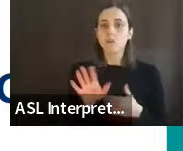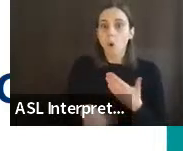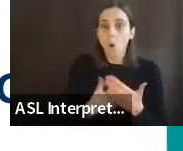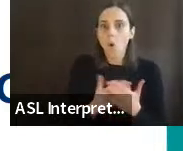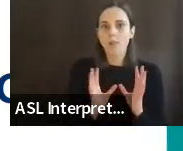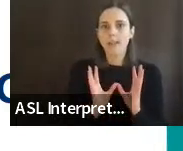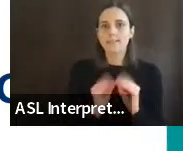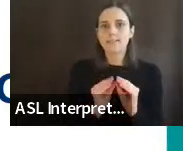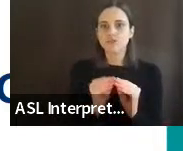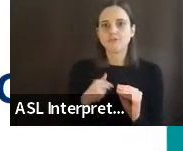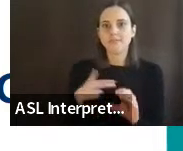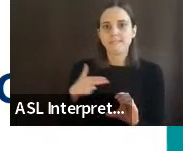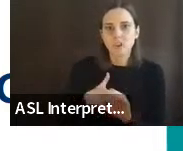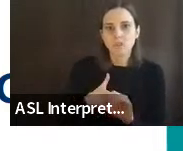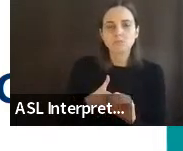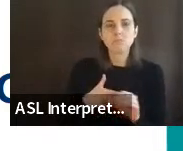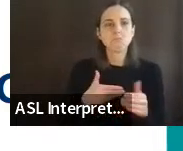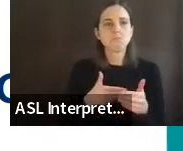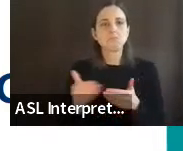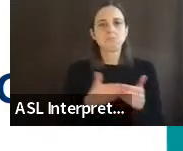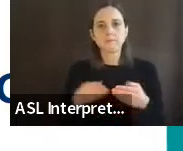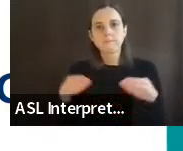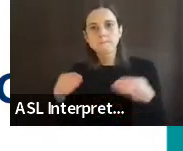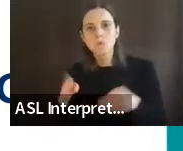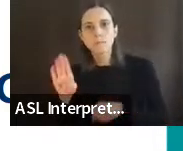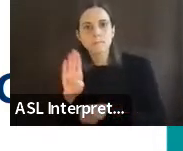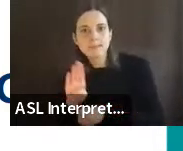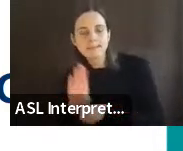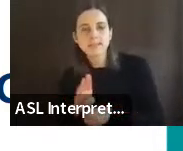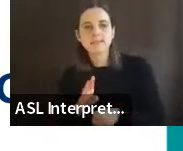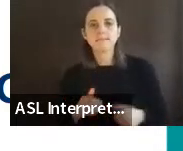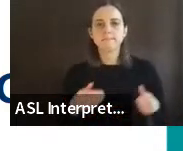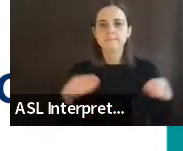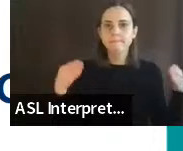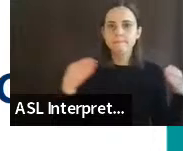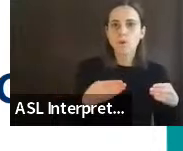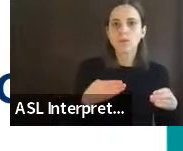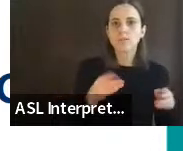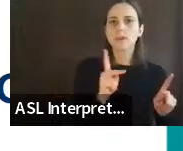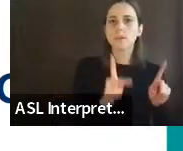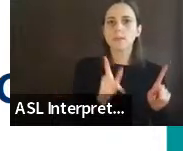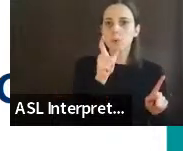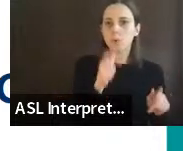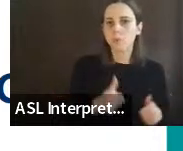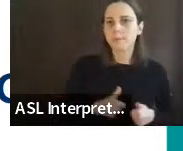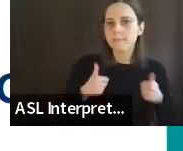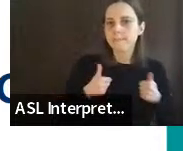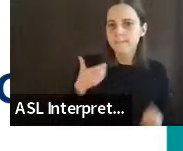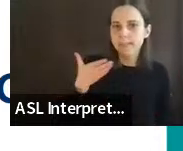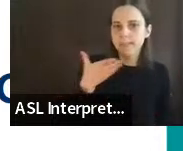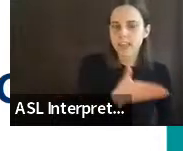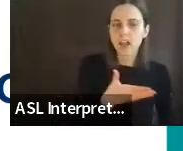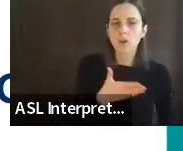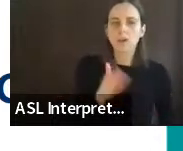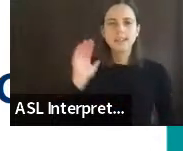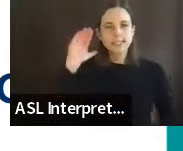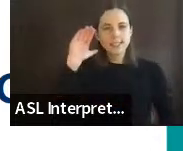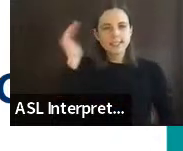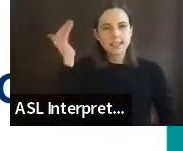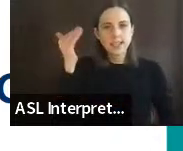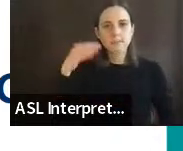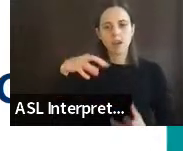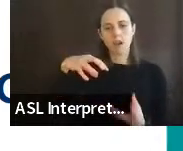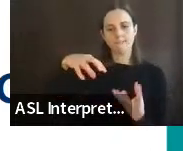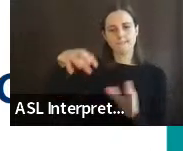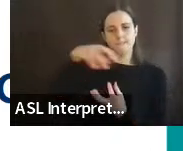business owners, there is a confusion, I guess, on the term